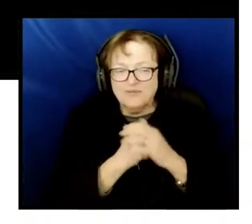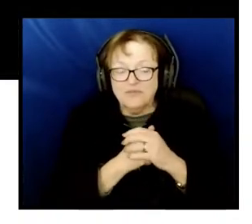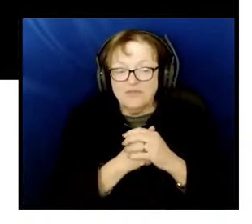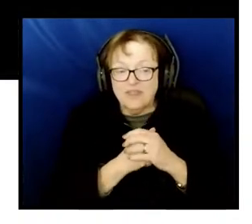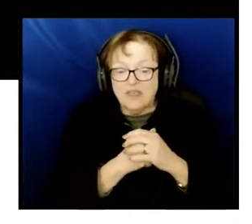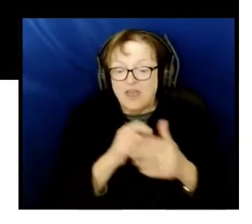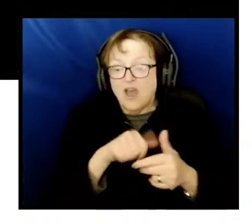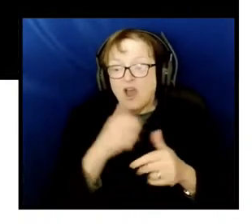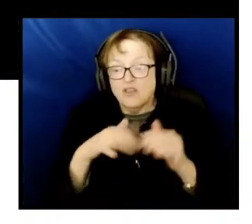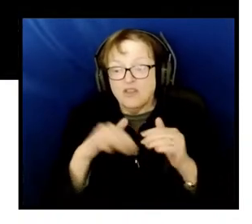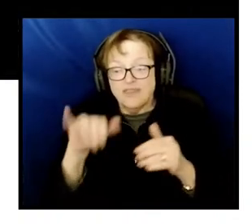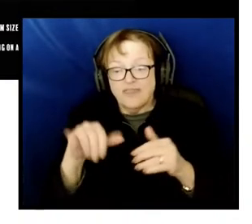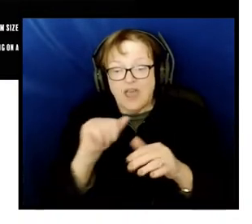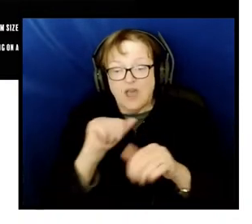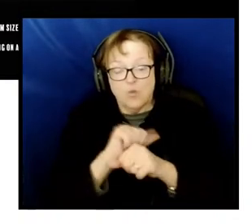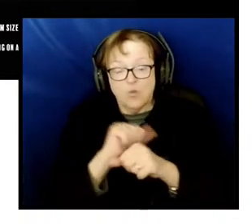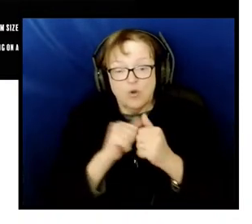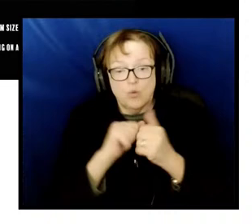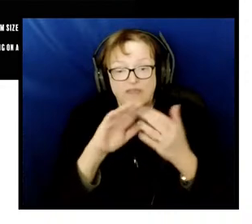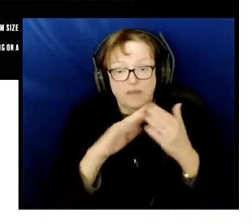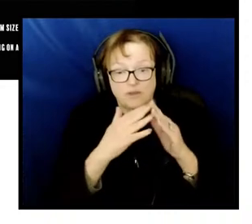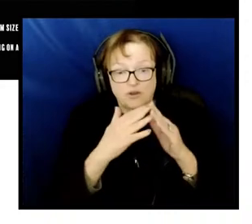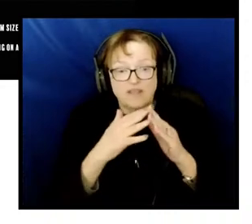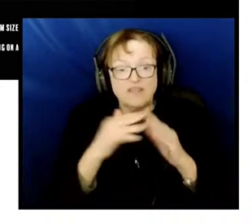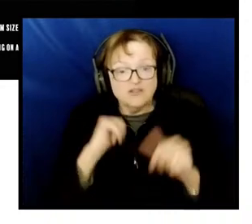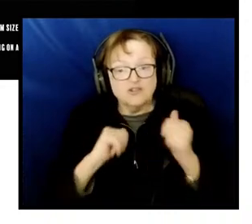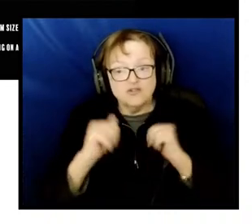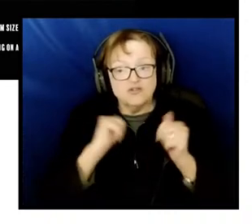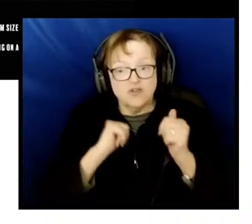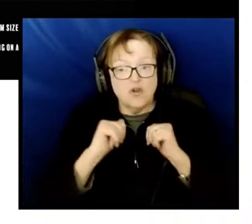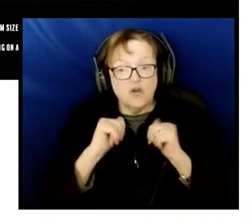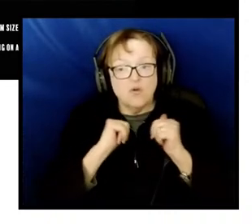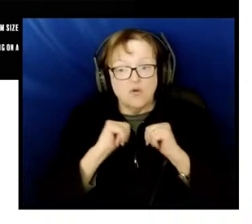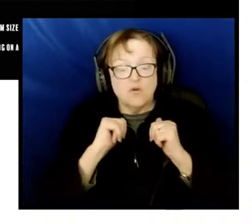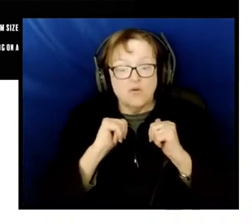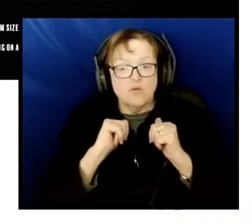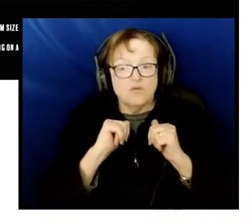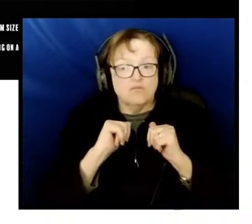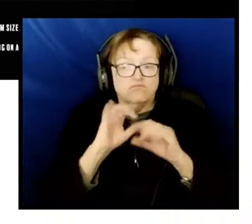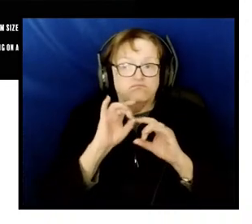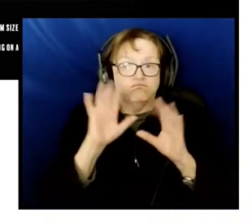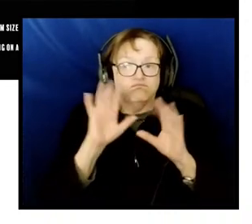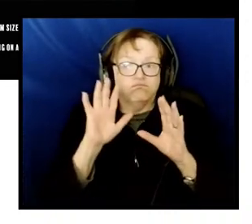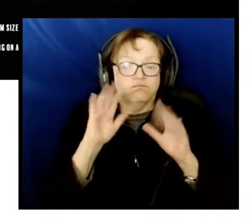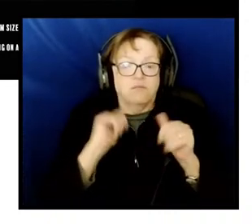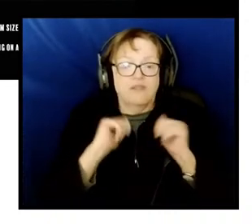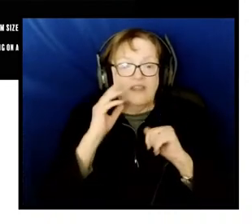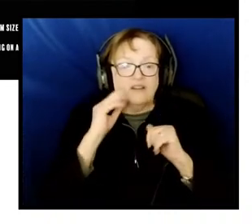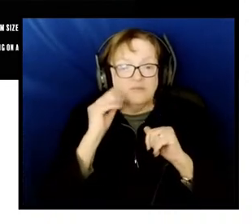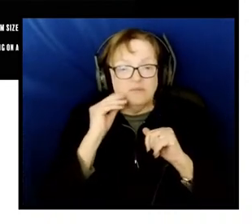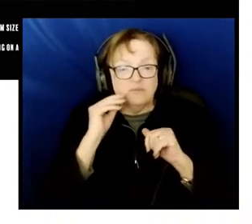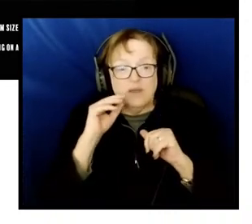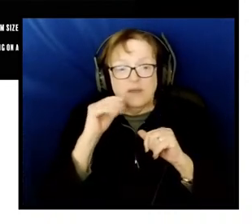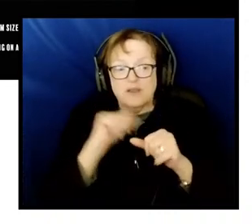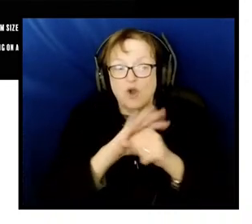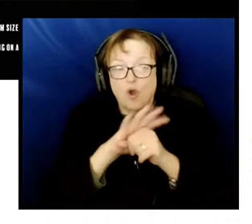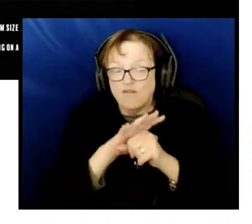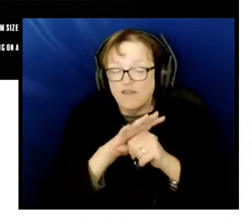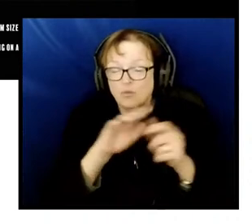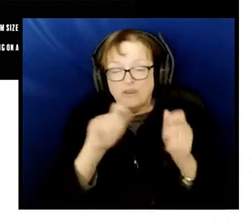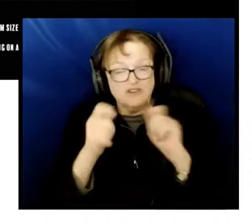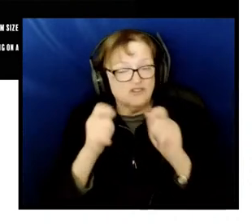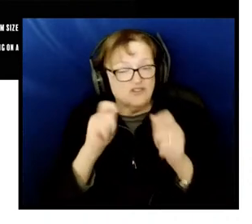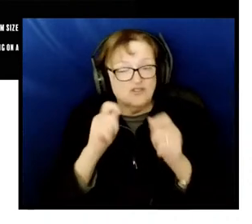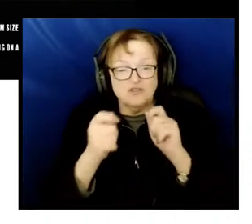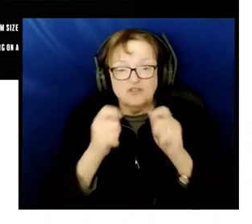Besides the work that we did with the community, then there is the show, which was a theatrical experience, but because of COVID, we had to adjust it and turn it